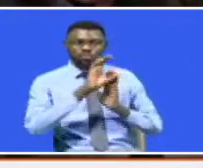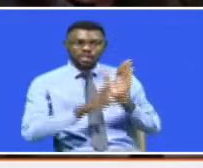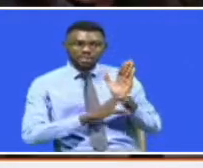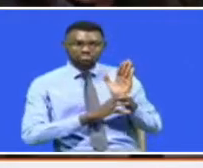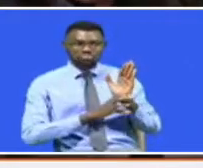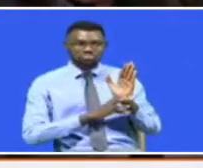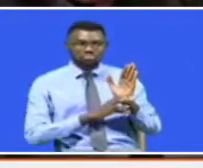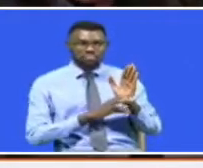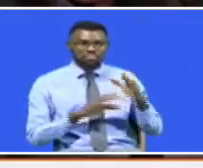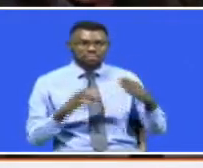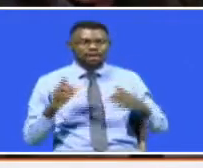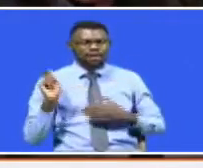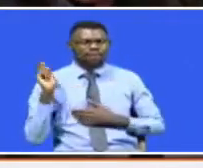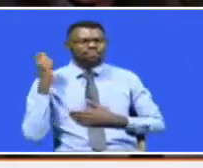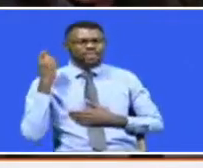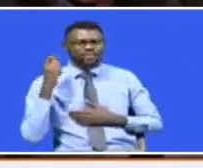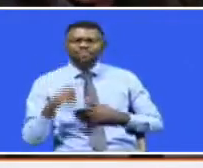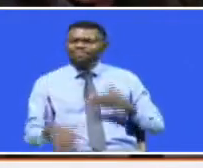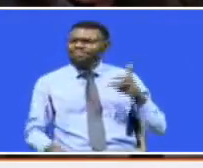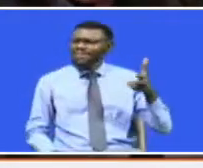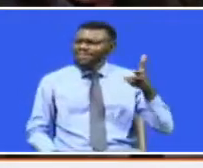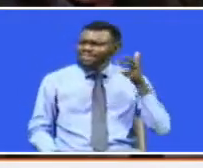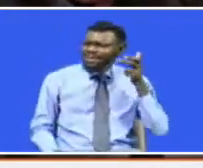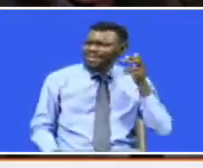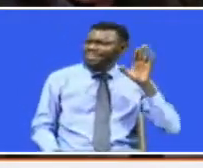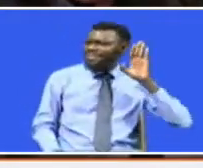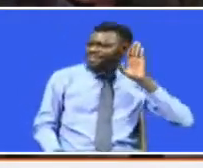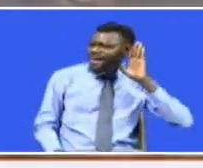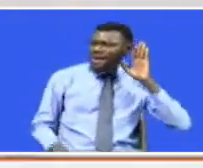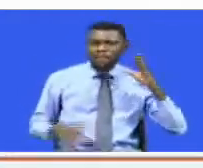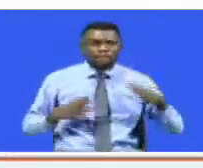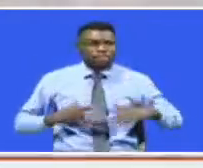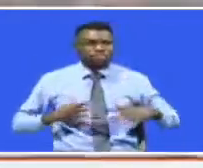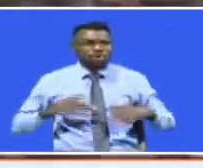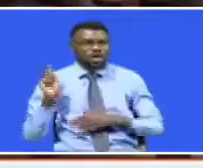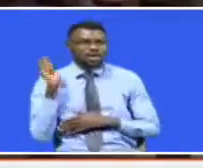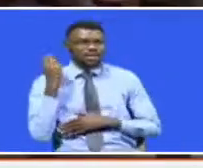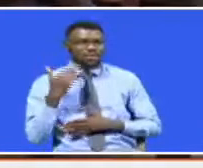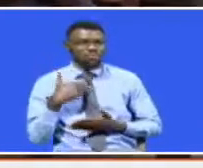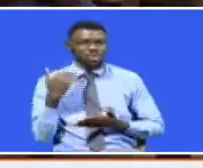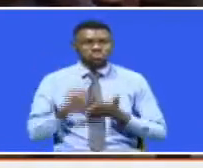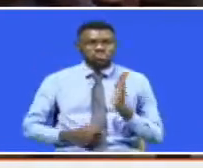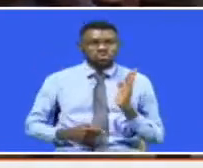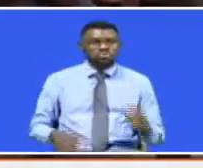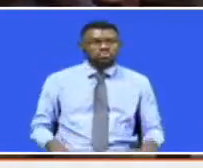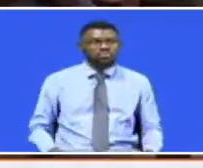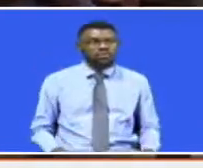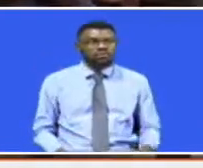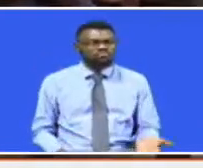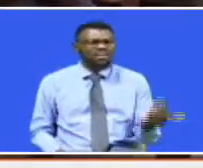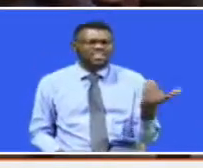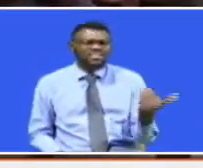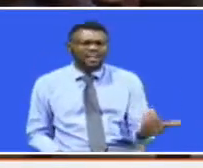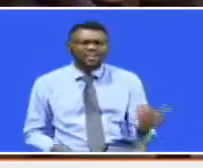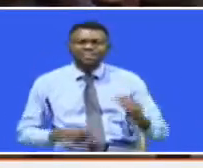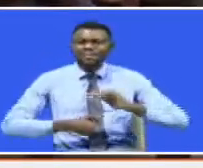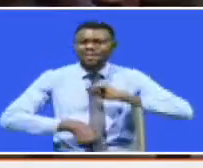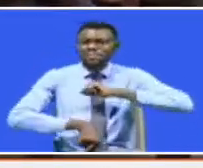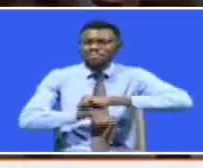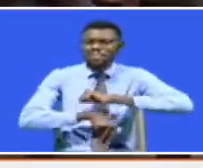rais. Sikiza, sikiza wananchi, sikiza. Mtoto mdogo, mtoto wa primary